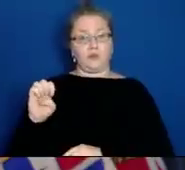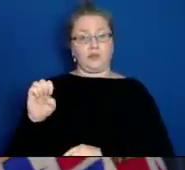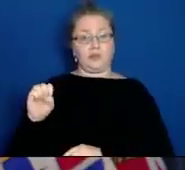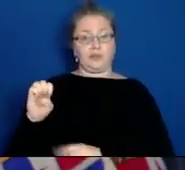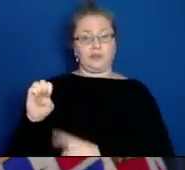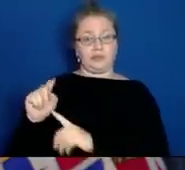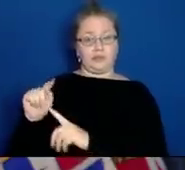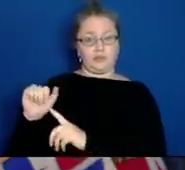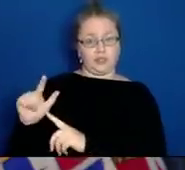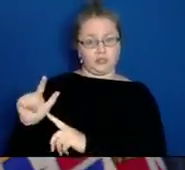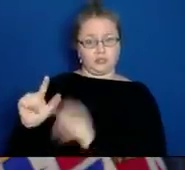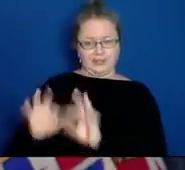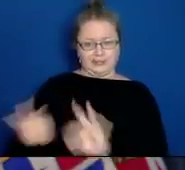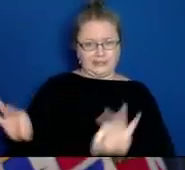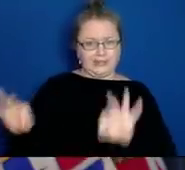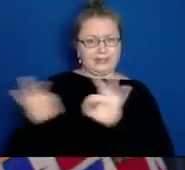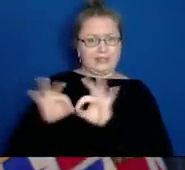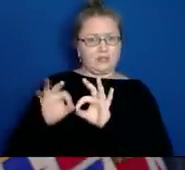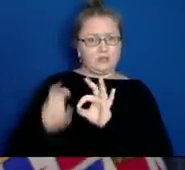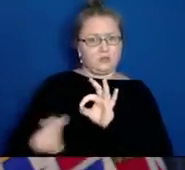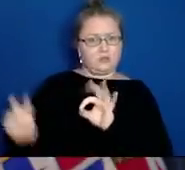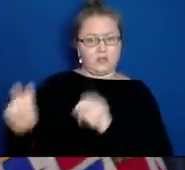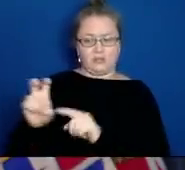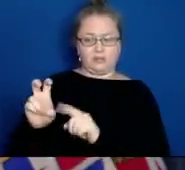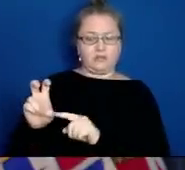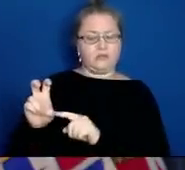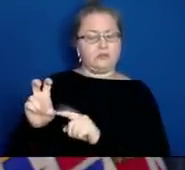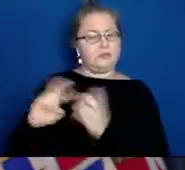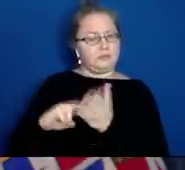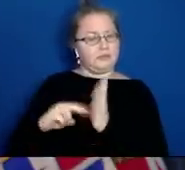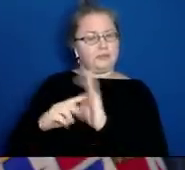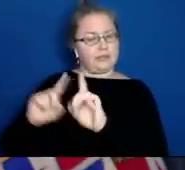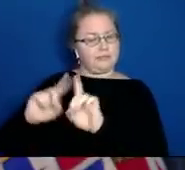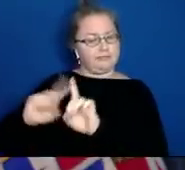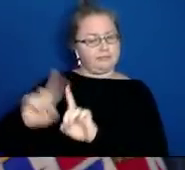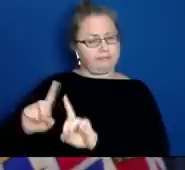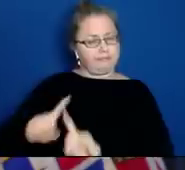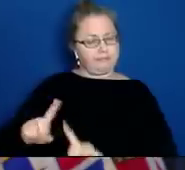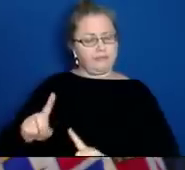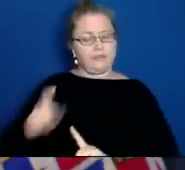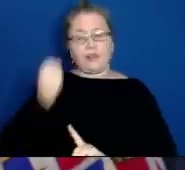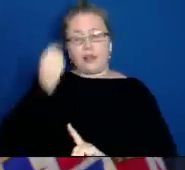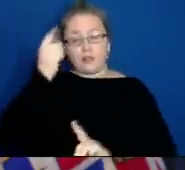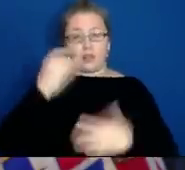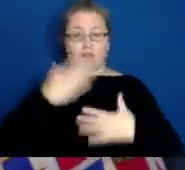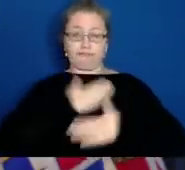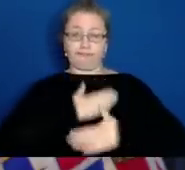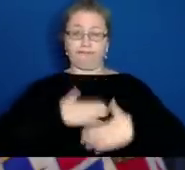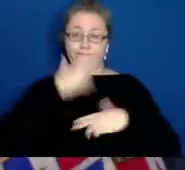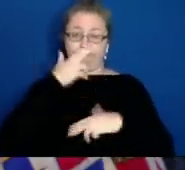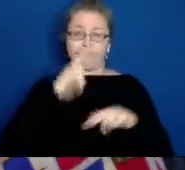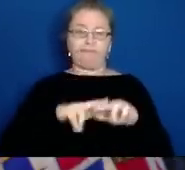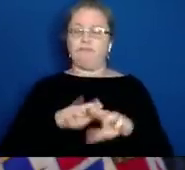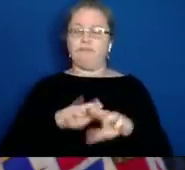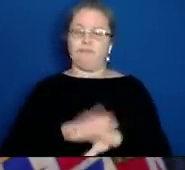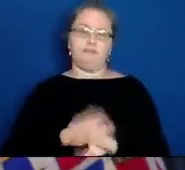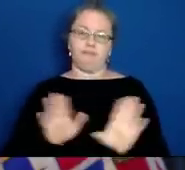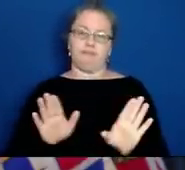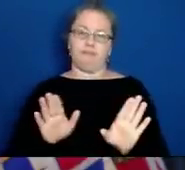trust people to take the right actions now because we are all being affected by this. Do you have a follow-up, Rob?